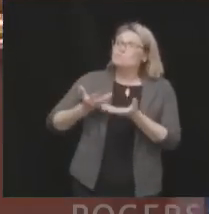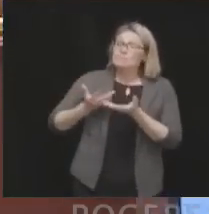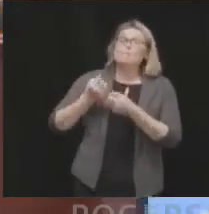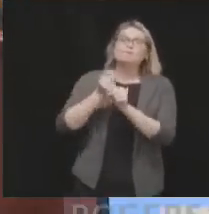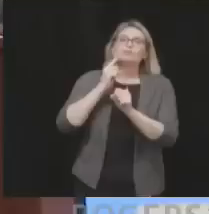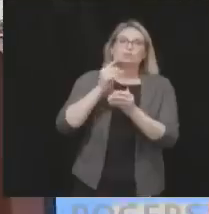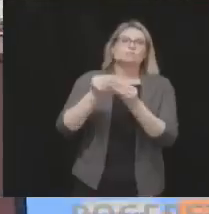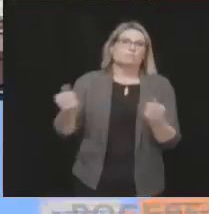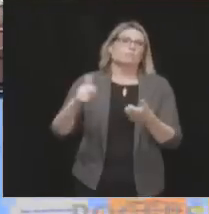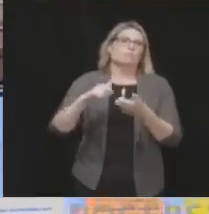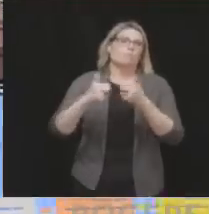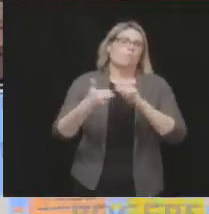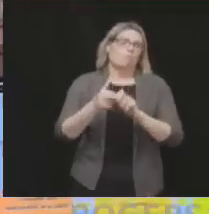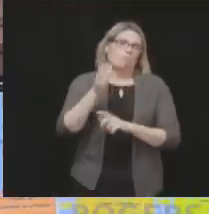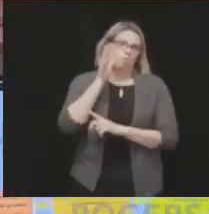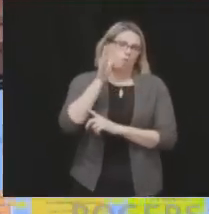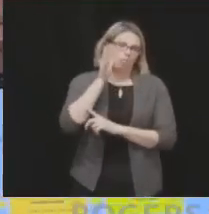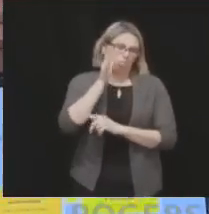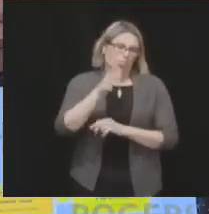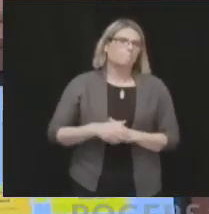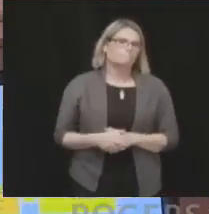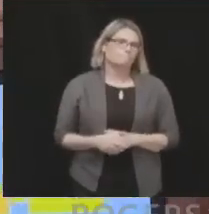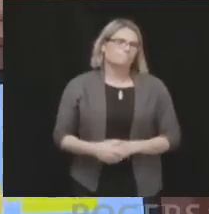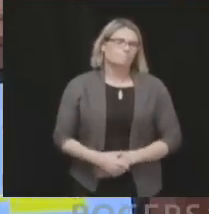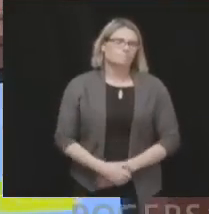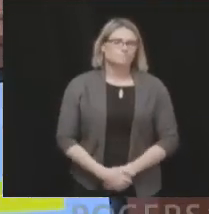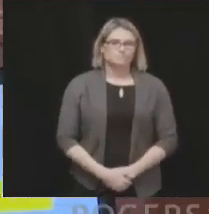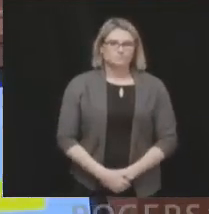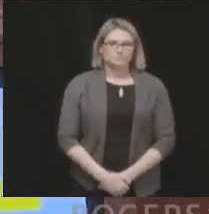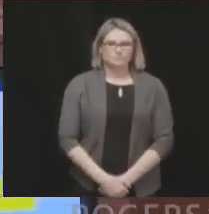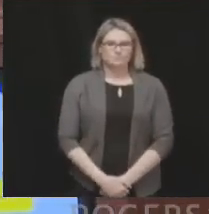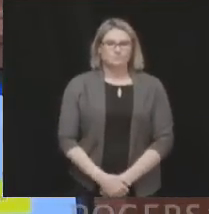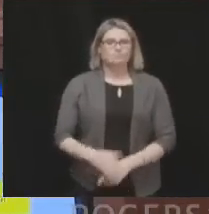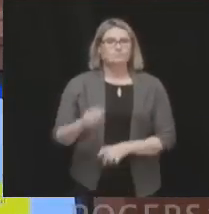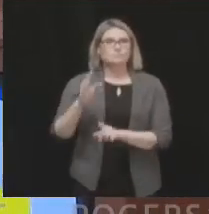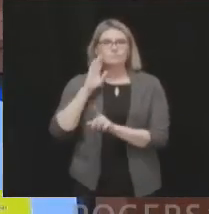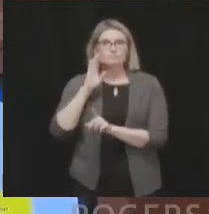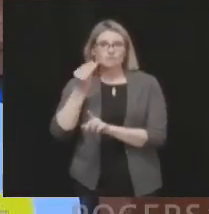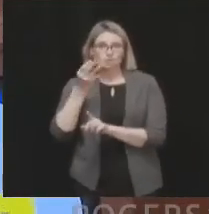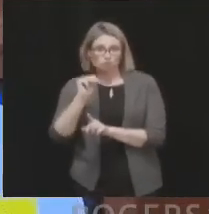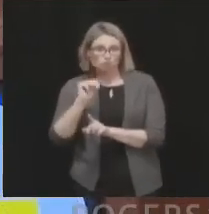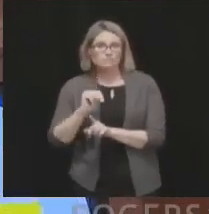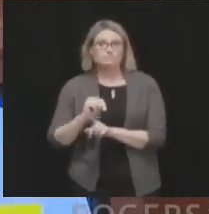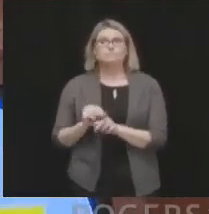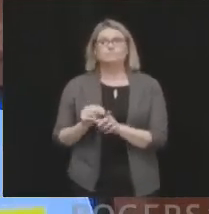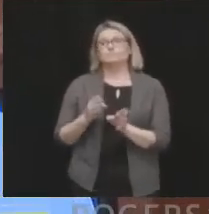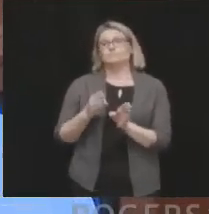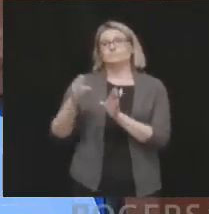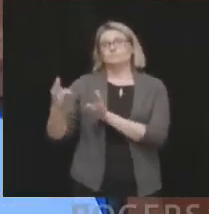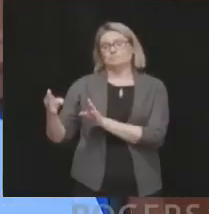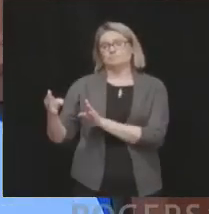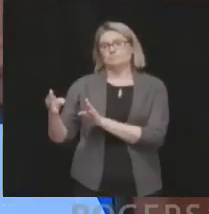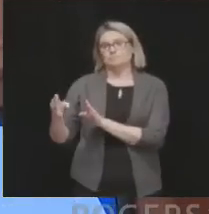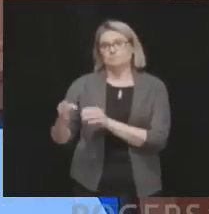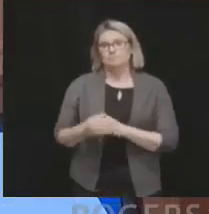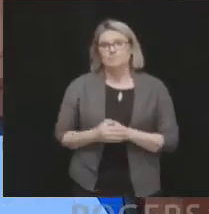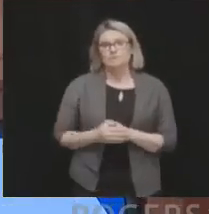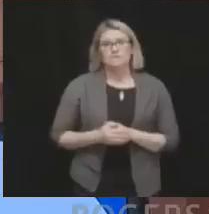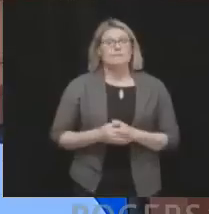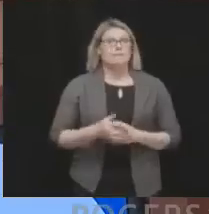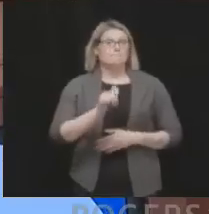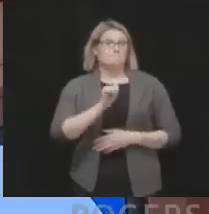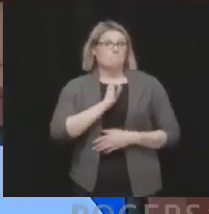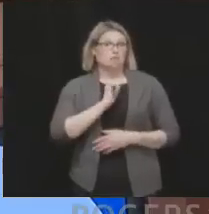constituents on, where people have 11, 12, 13 prescriptions among a couple, and for